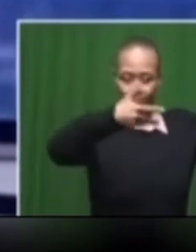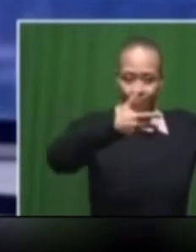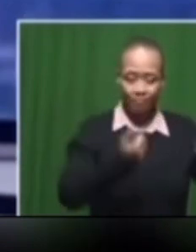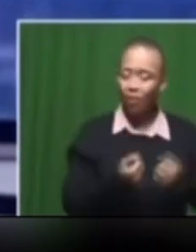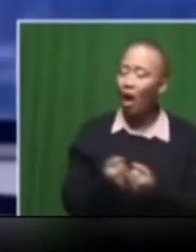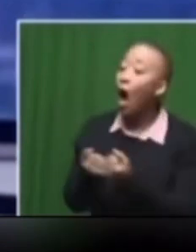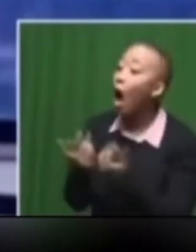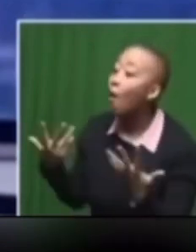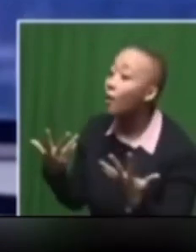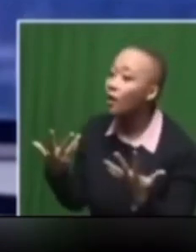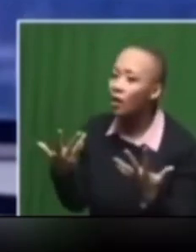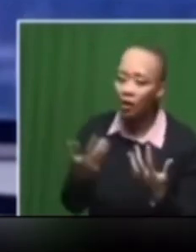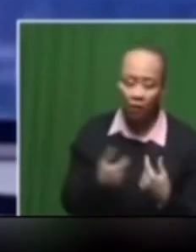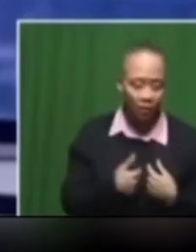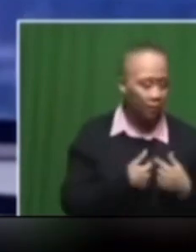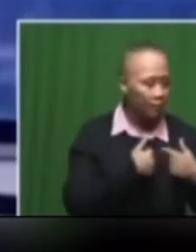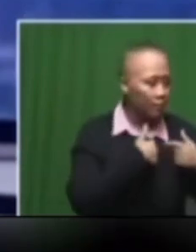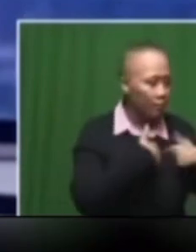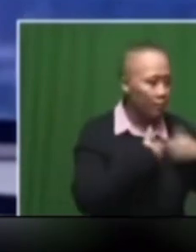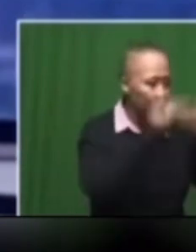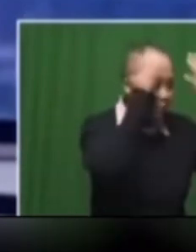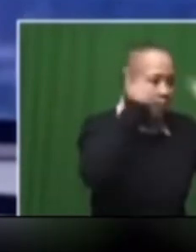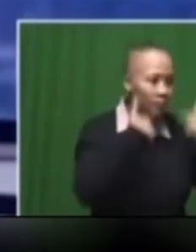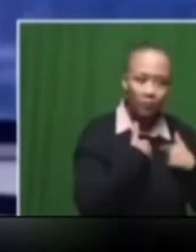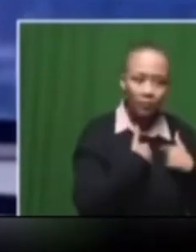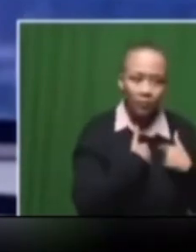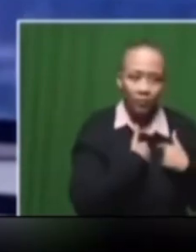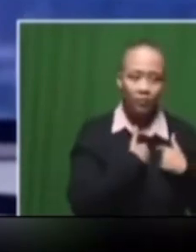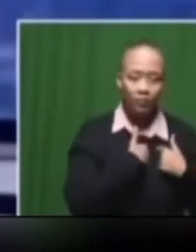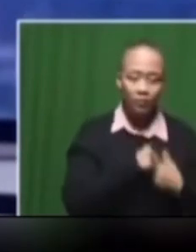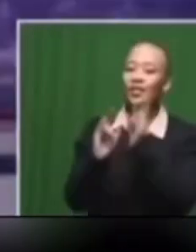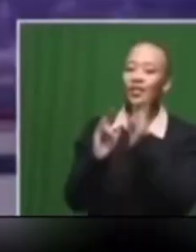don't have it from the top of my head. All right. What we'll do is we'll leave it there.